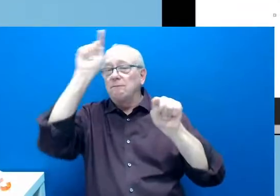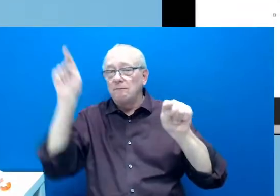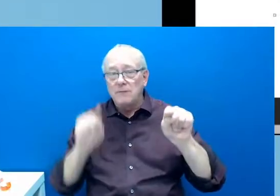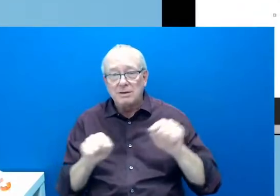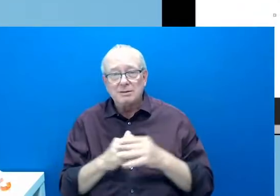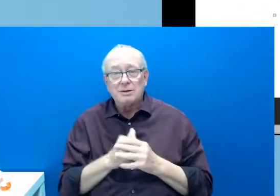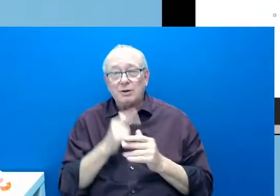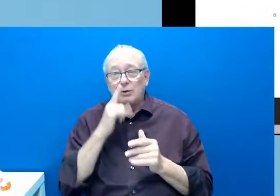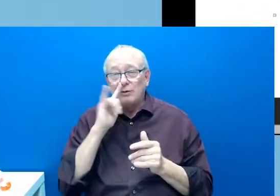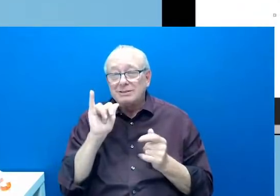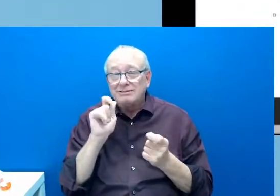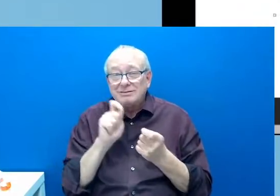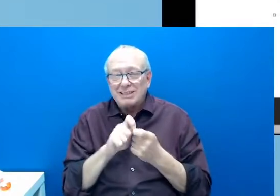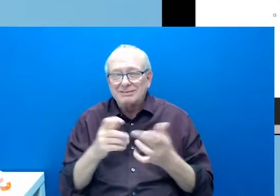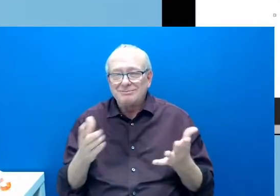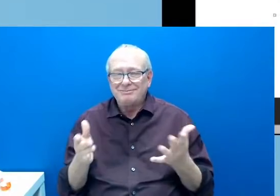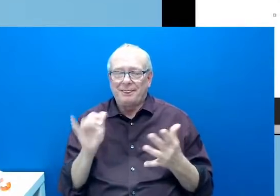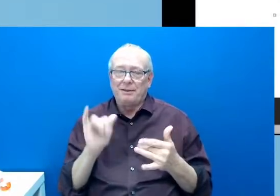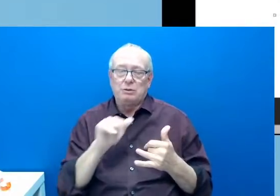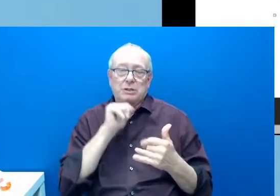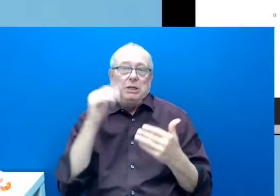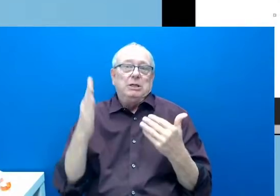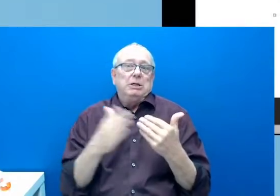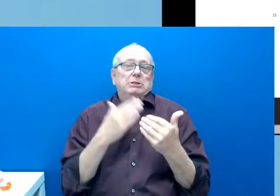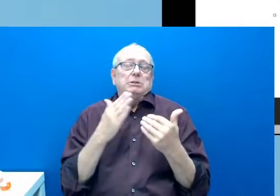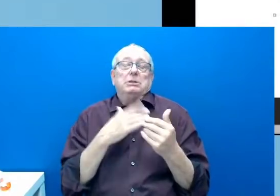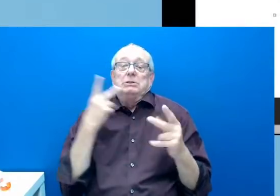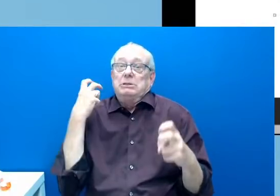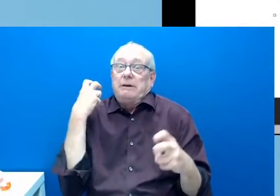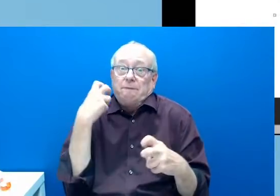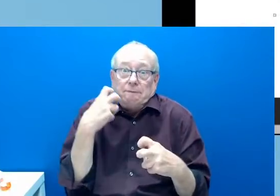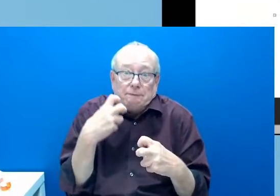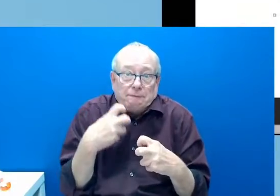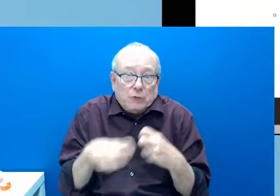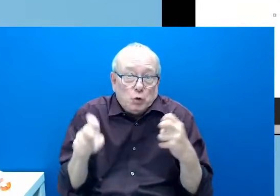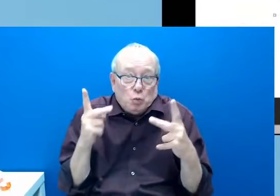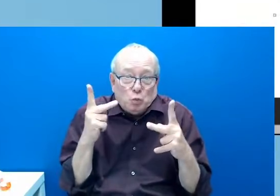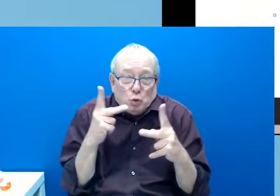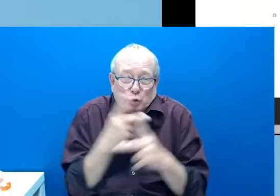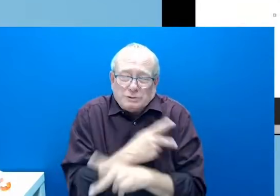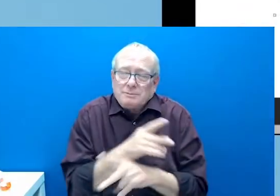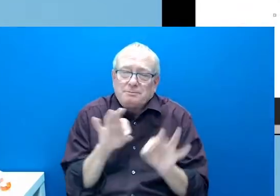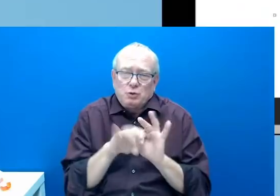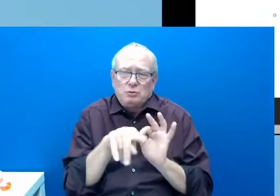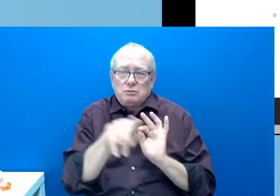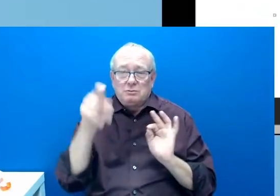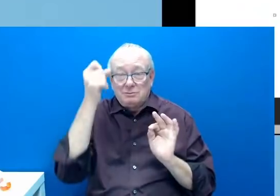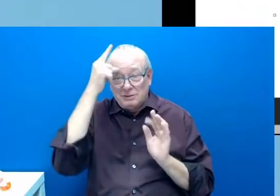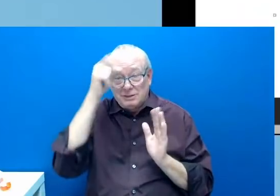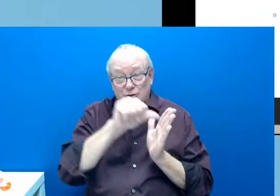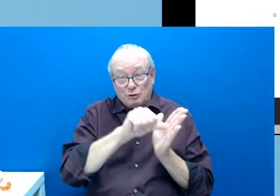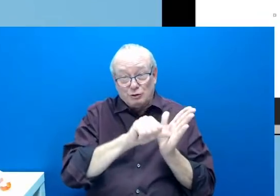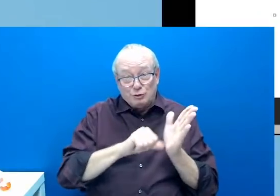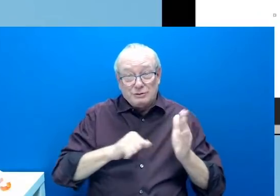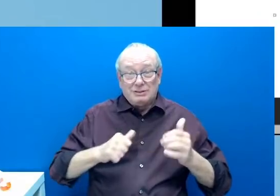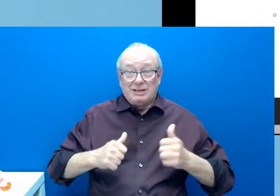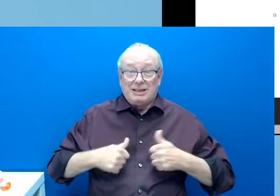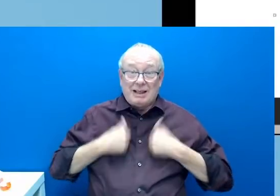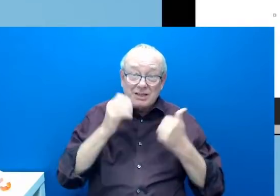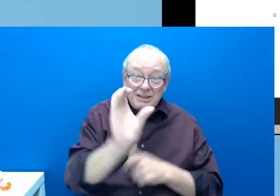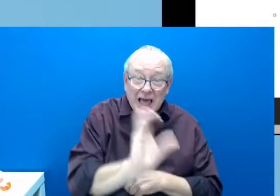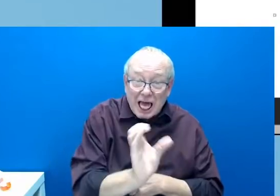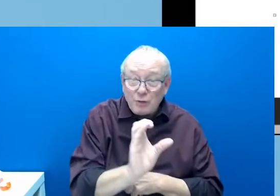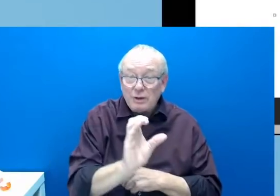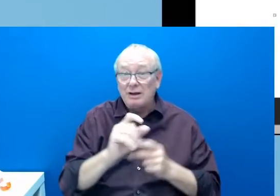one of the bigger challenges. But we want to make sure that everybody understands that you will get your surgery with the same likelihood whether you live in Calgary, Lethbridge,